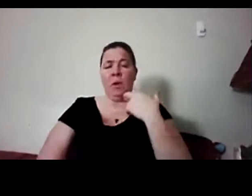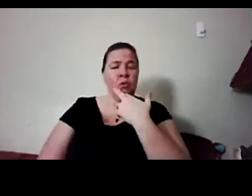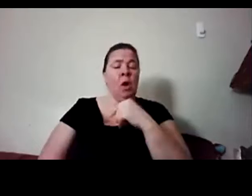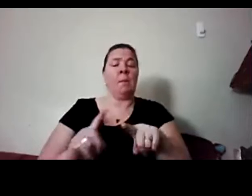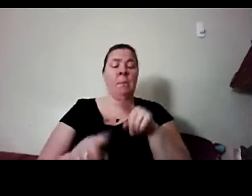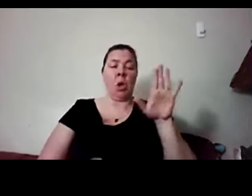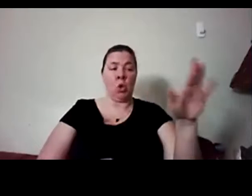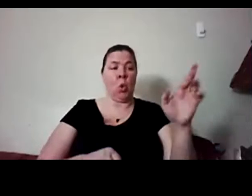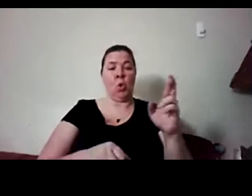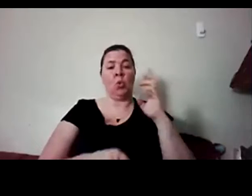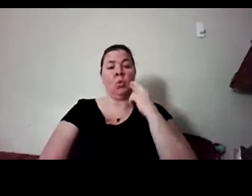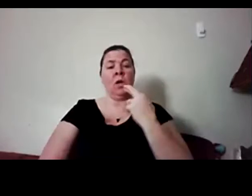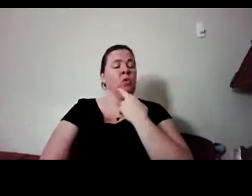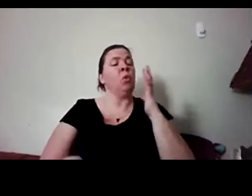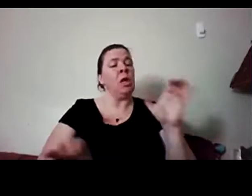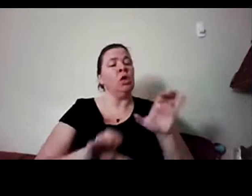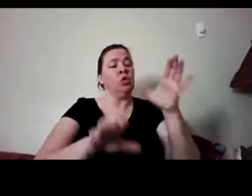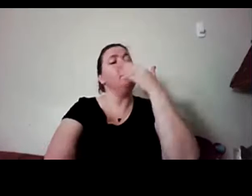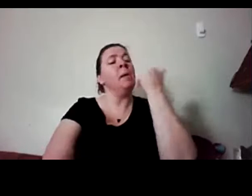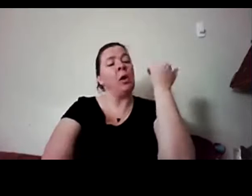do better than mine, right? And here's why.